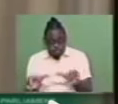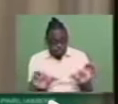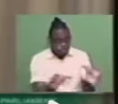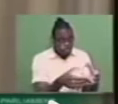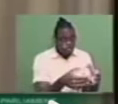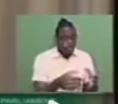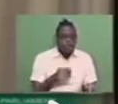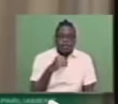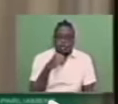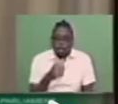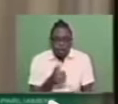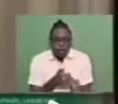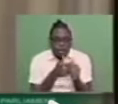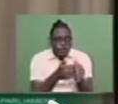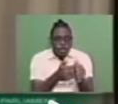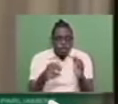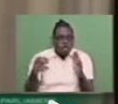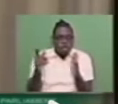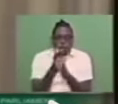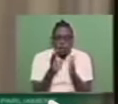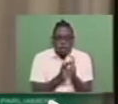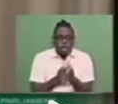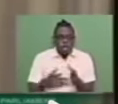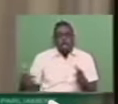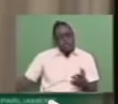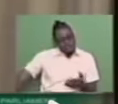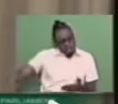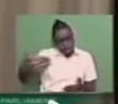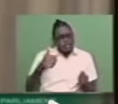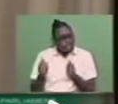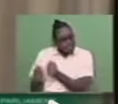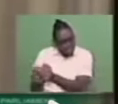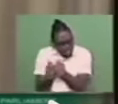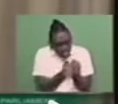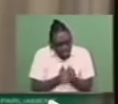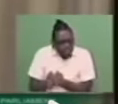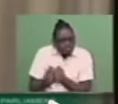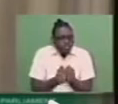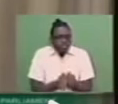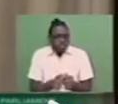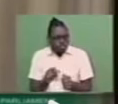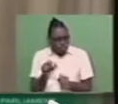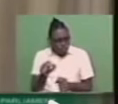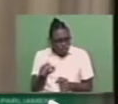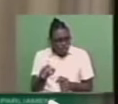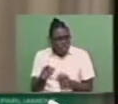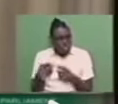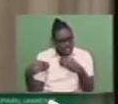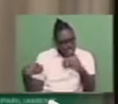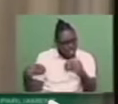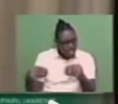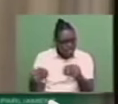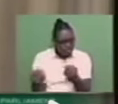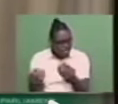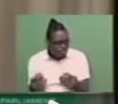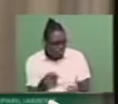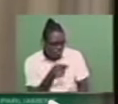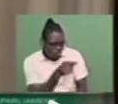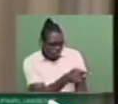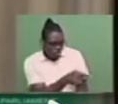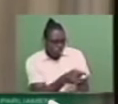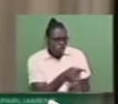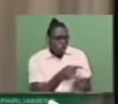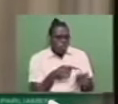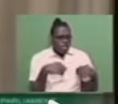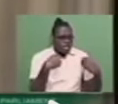in establishing that. Fix the price, so we'll agree to sell at a price, whether that is the price we bought it for or not. And the second aspect,